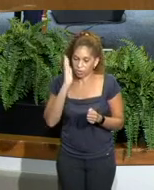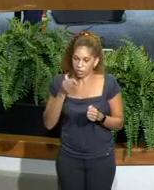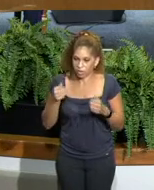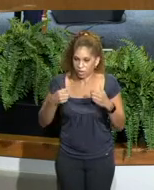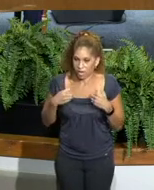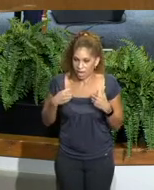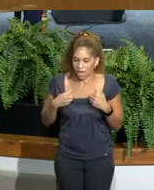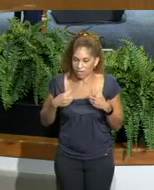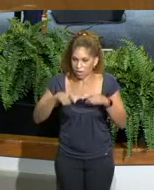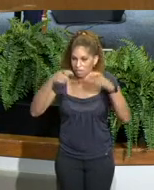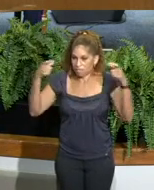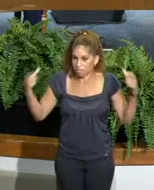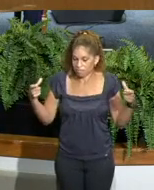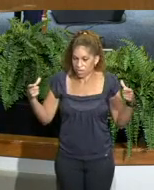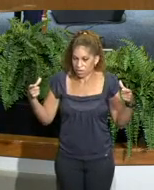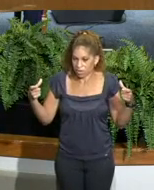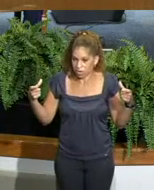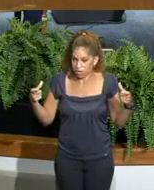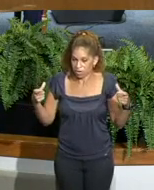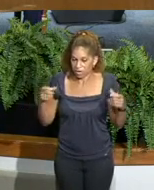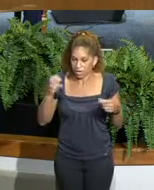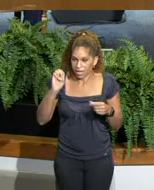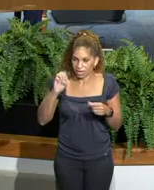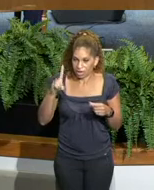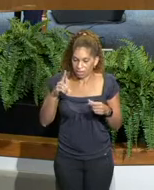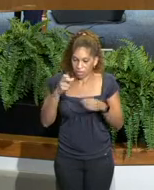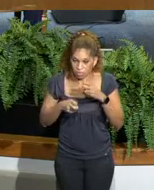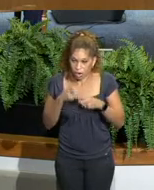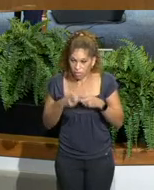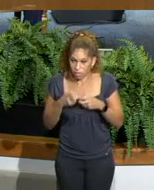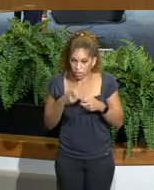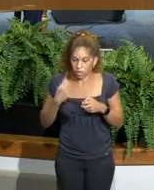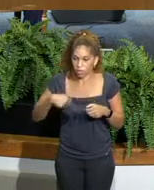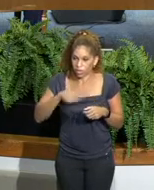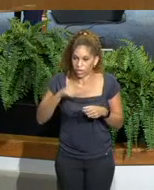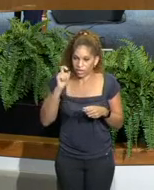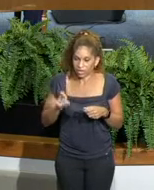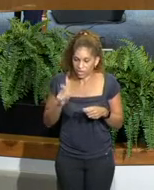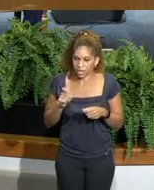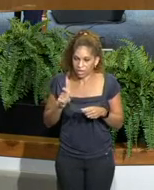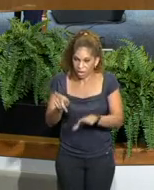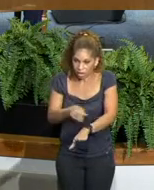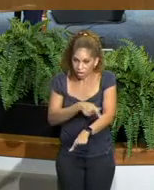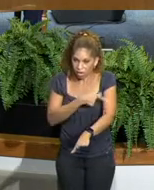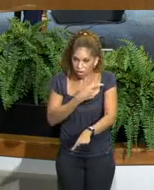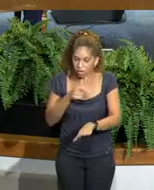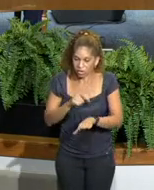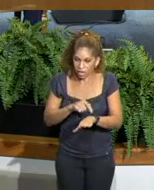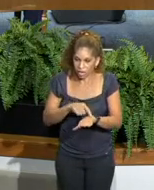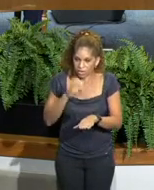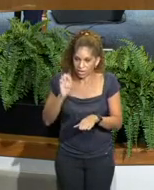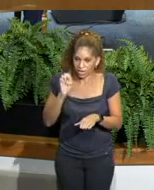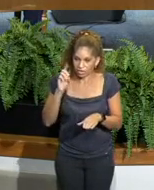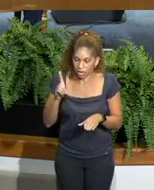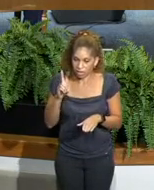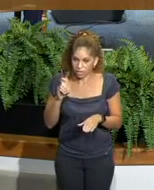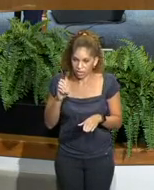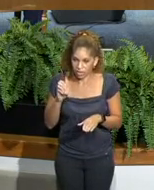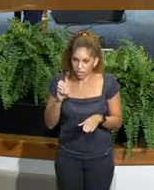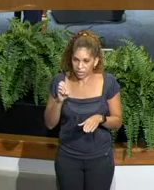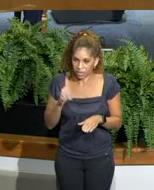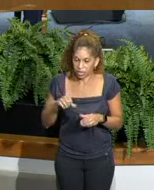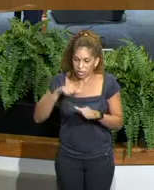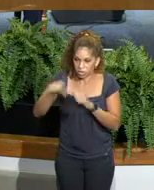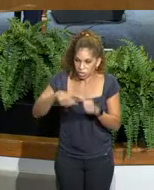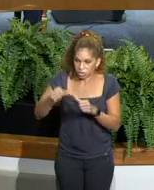greater economic peril. What we need is long-term economic and social justice policy